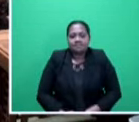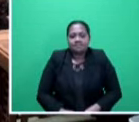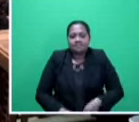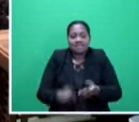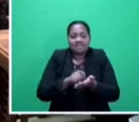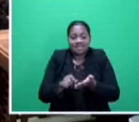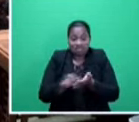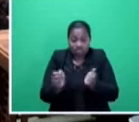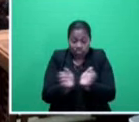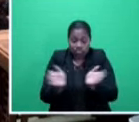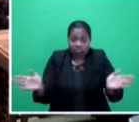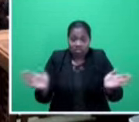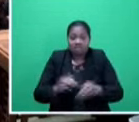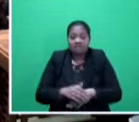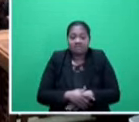Secretary General.